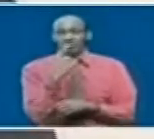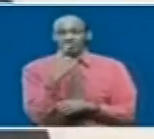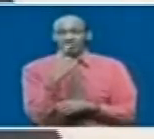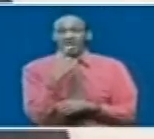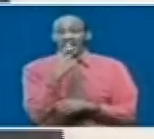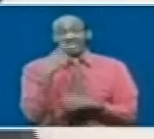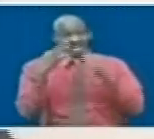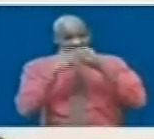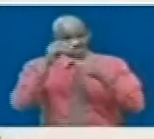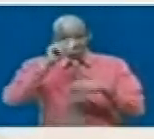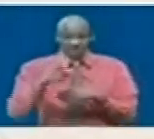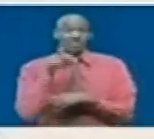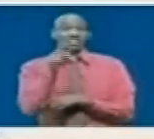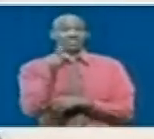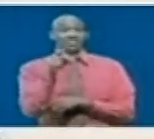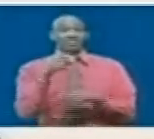180 petitions,